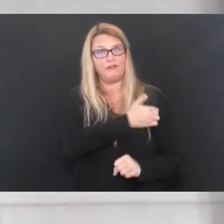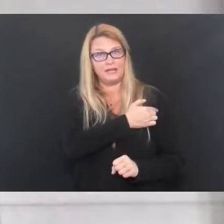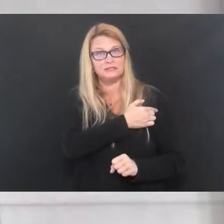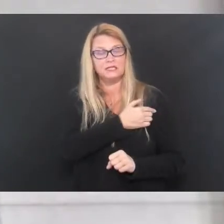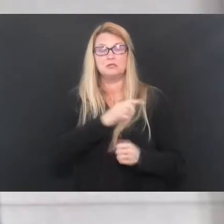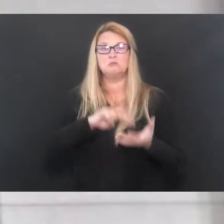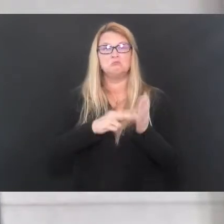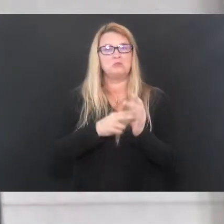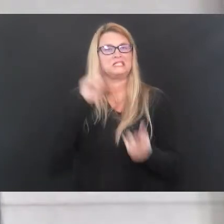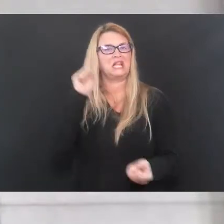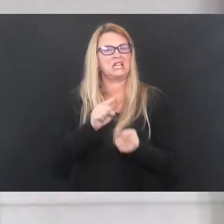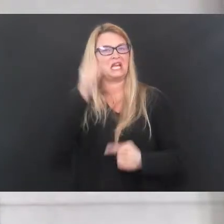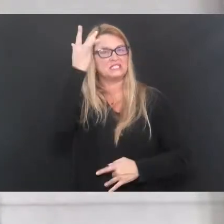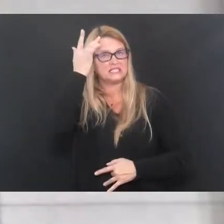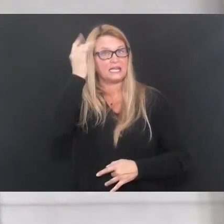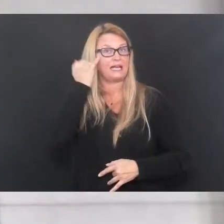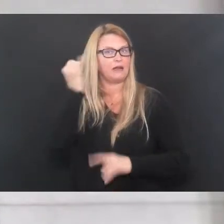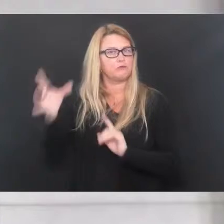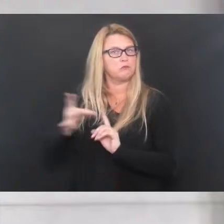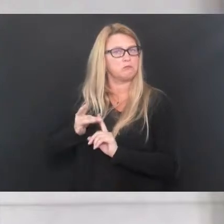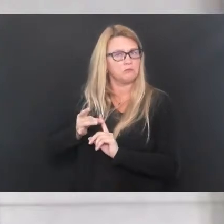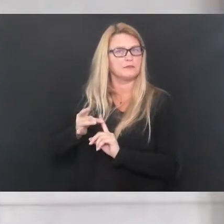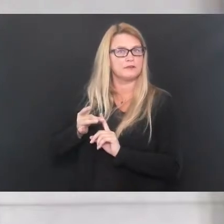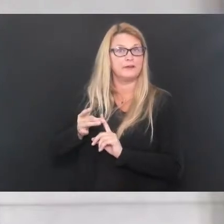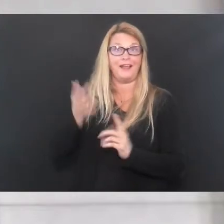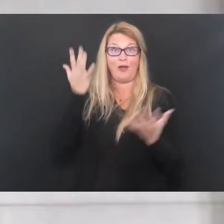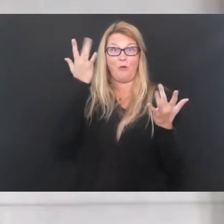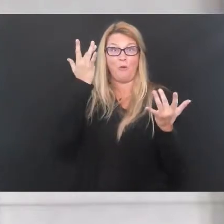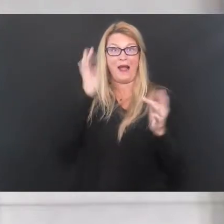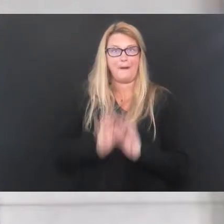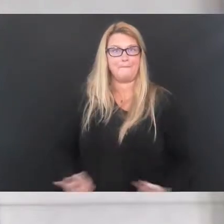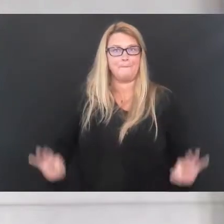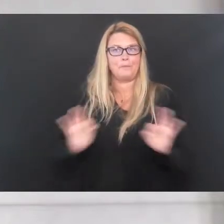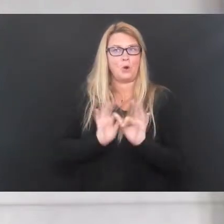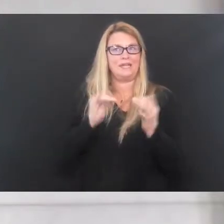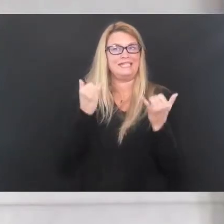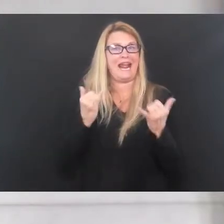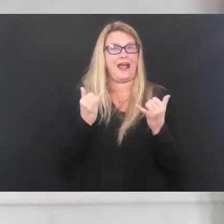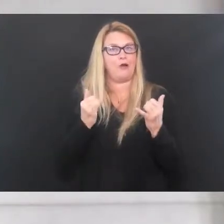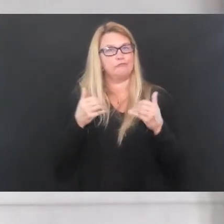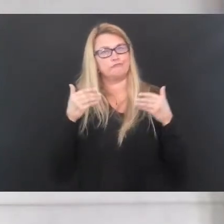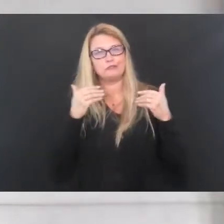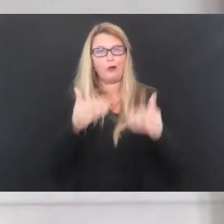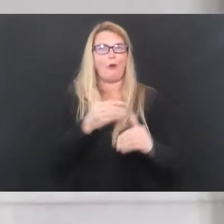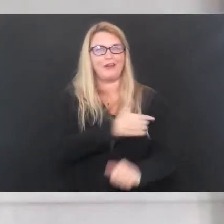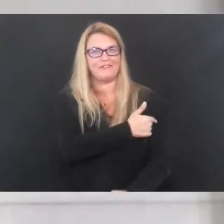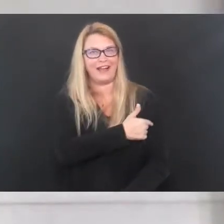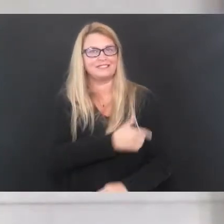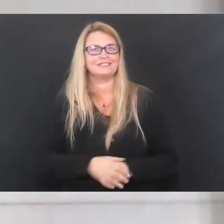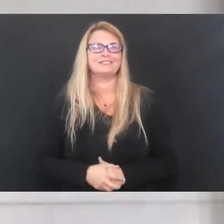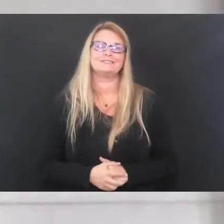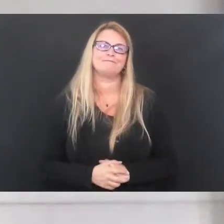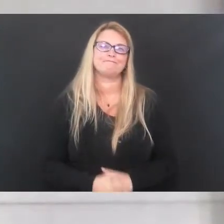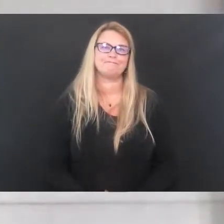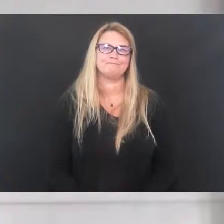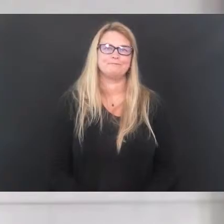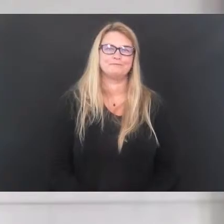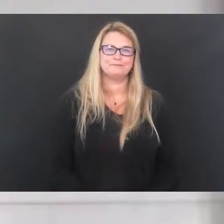go to the hospital less. So that's why we want people to get vaccinated. But hopefully that answers some of your question, Emily. Thanks.